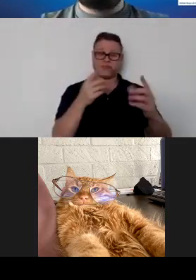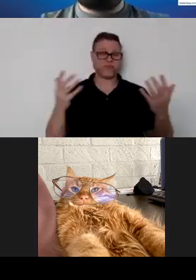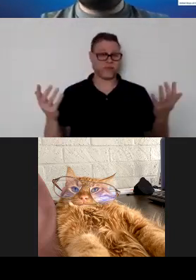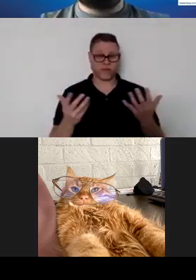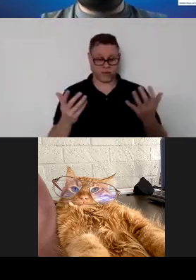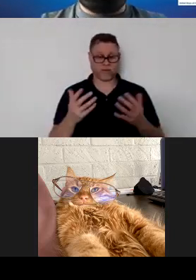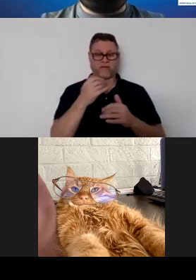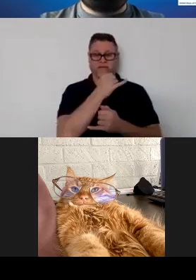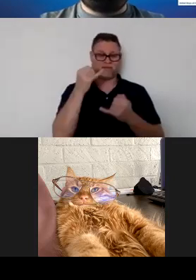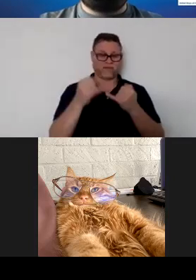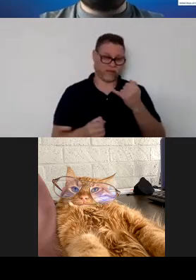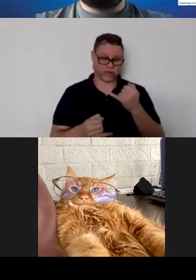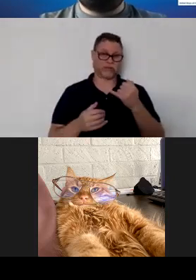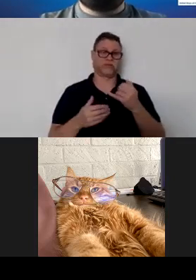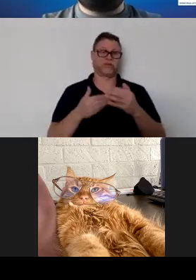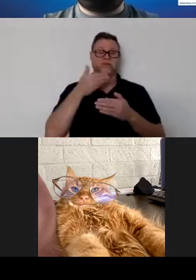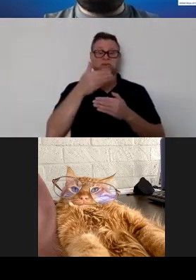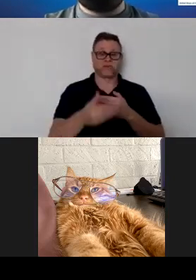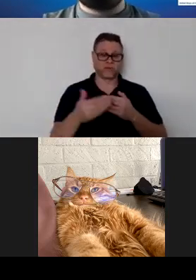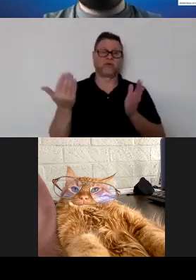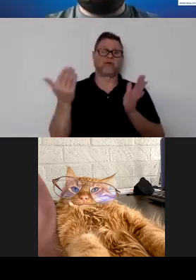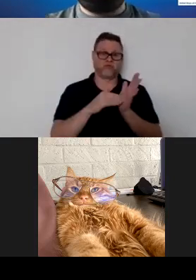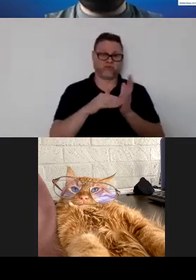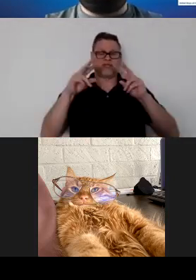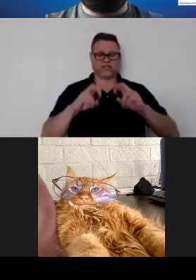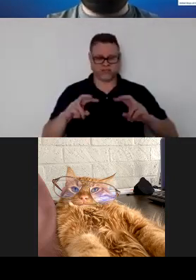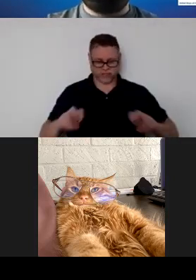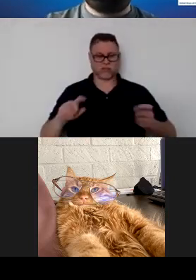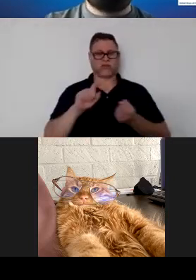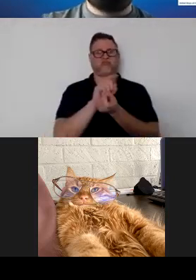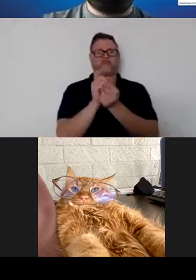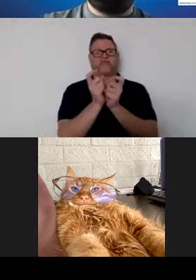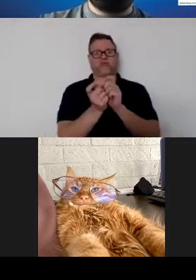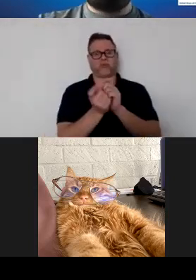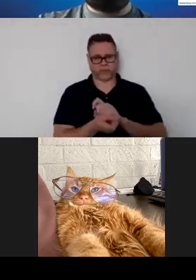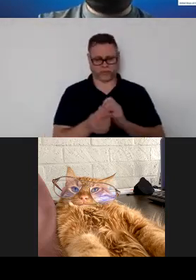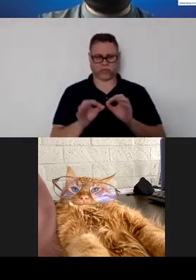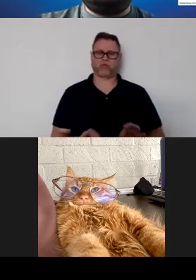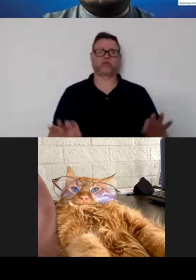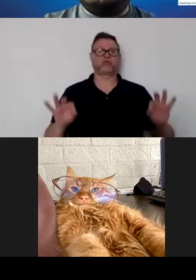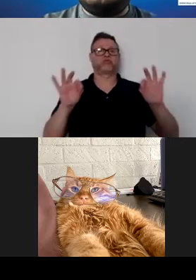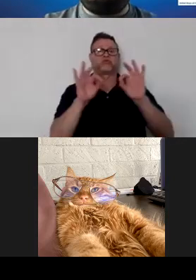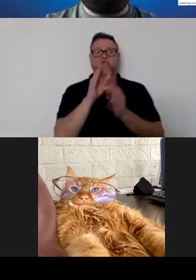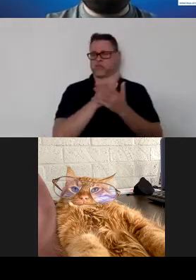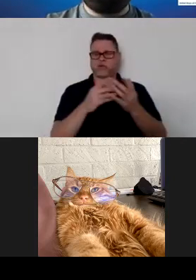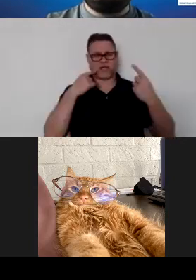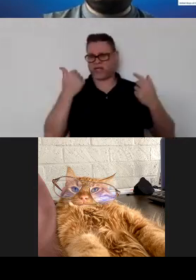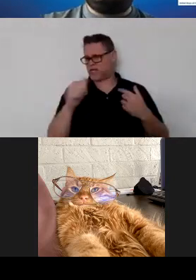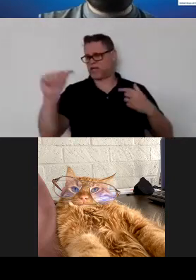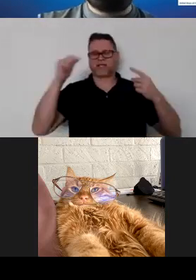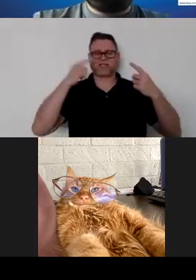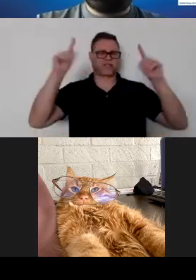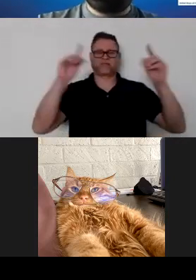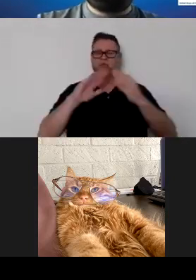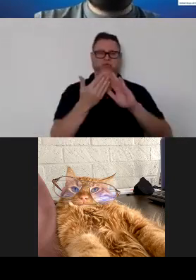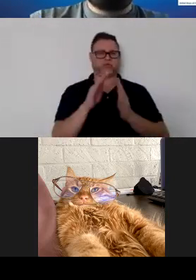a final step in terms of reassessing and reforming the model. So a very crucial part of any successful community school